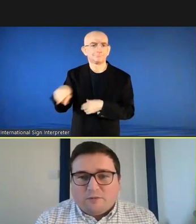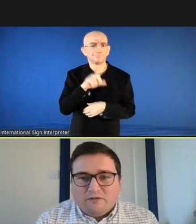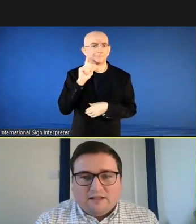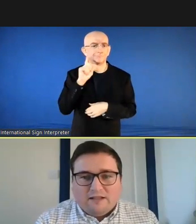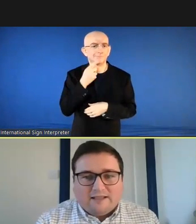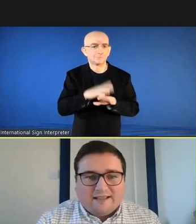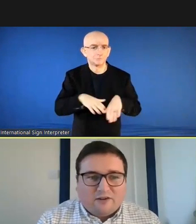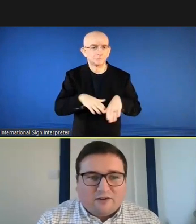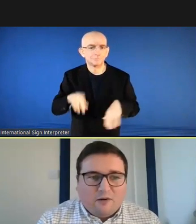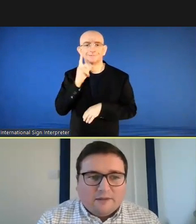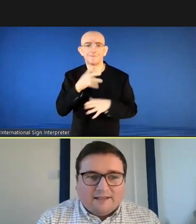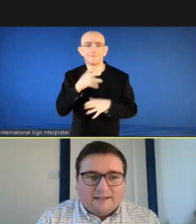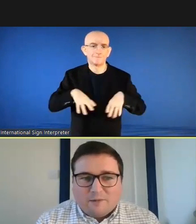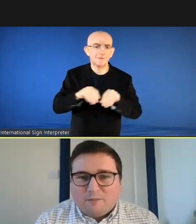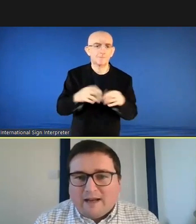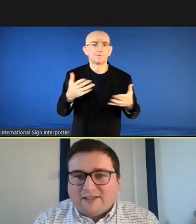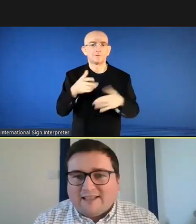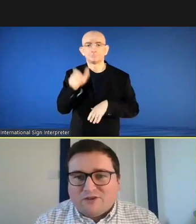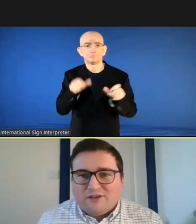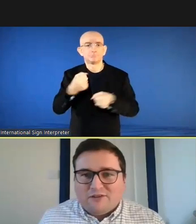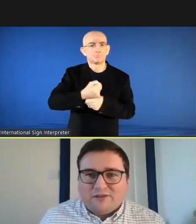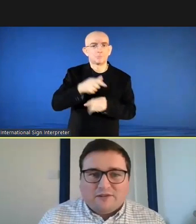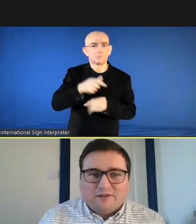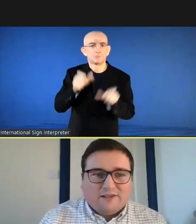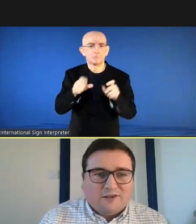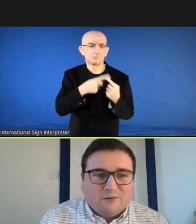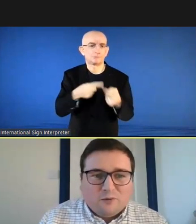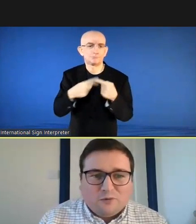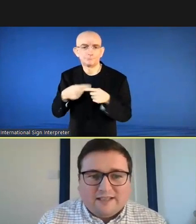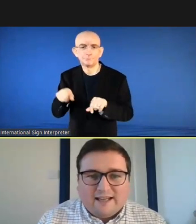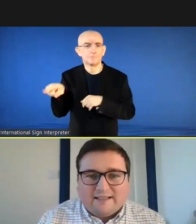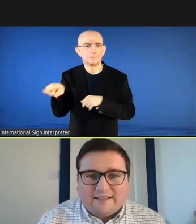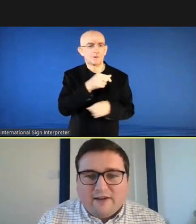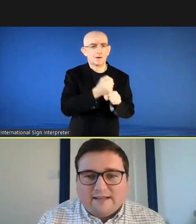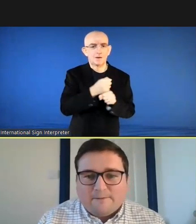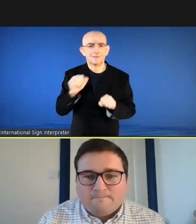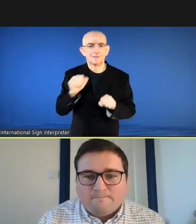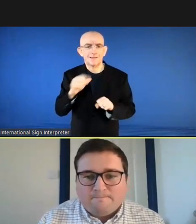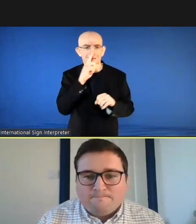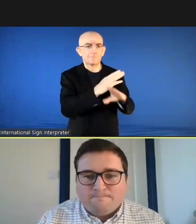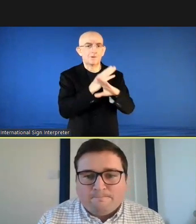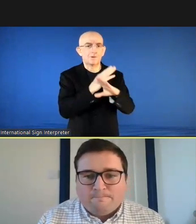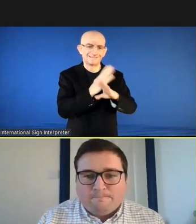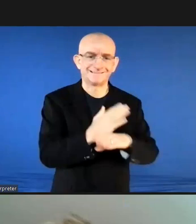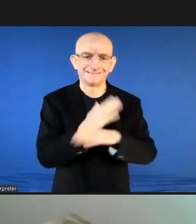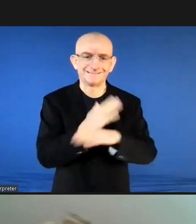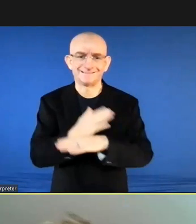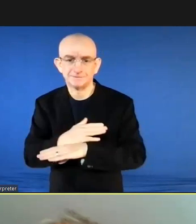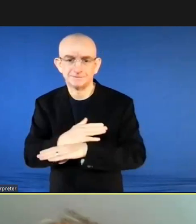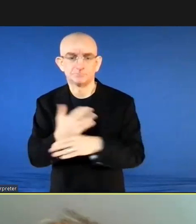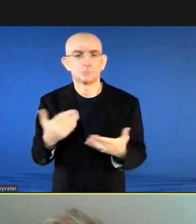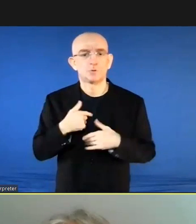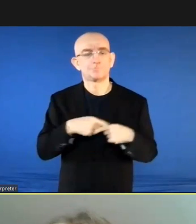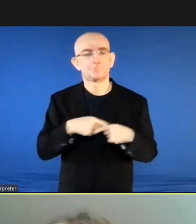they experience as they grow up. So it's my pleasure to introduce Susan to launch today's event. Thank you very